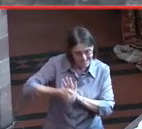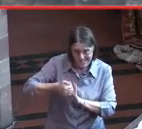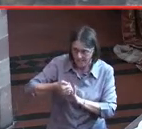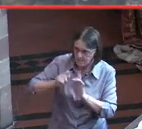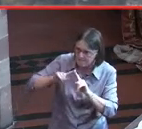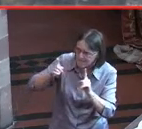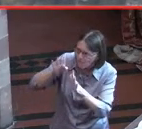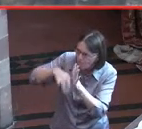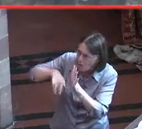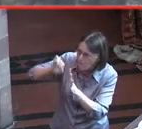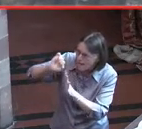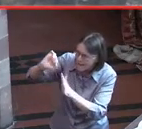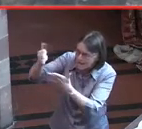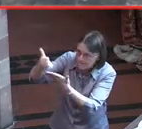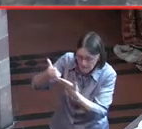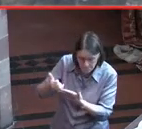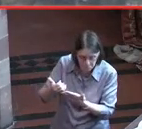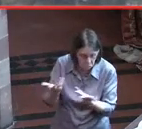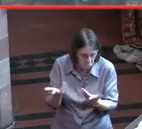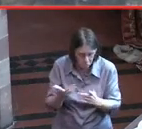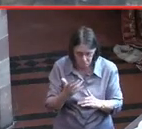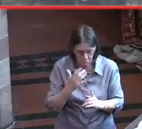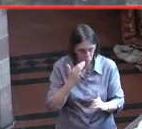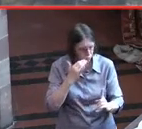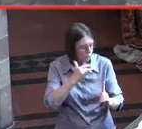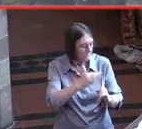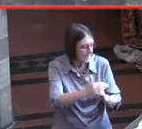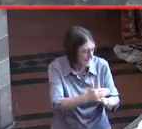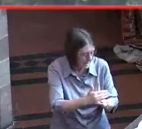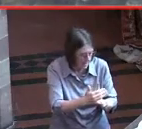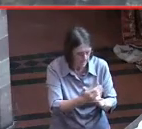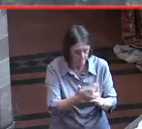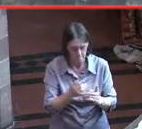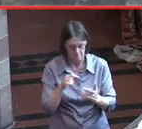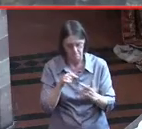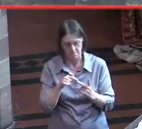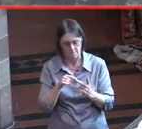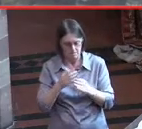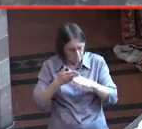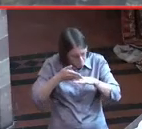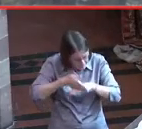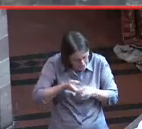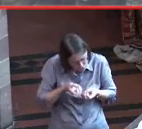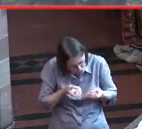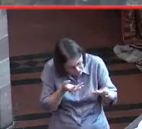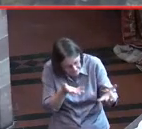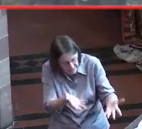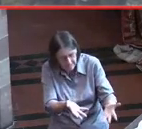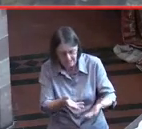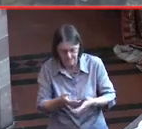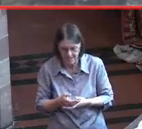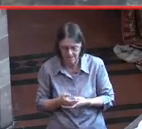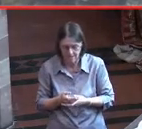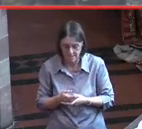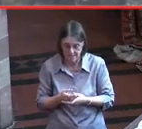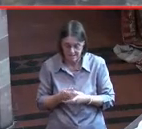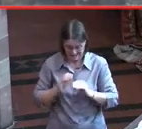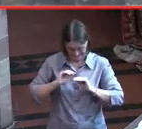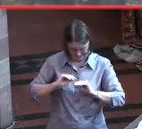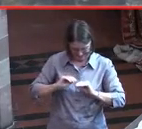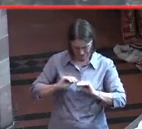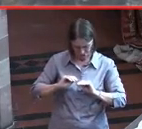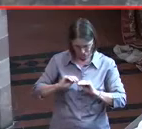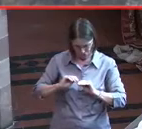us: prophecy in proportion to faith, ministry in ministering, the teacher in